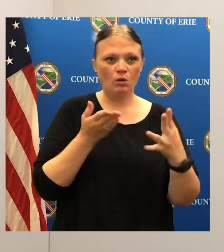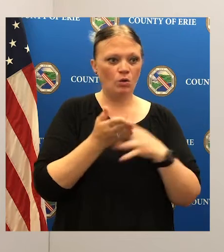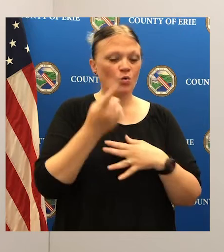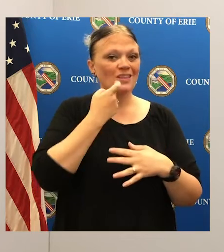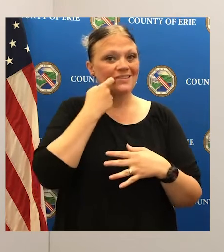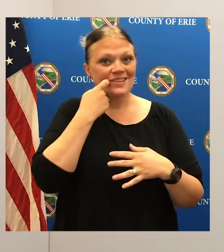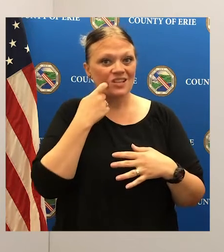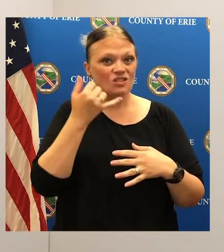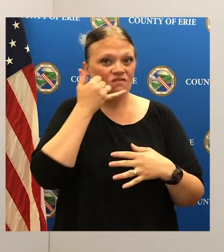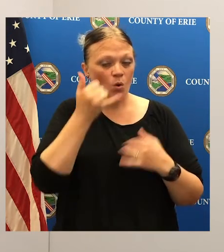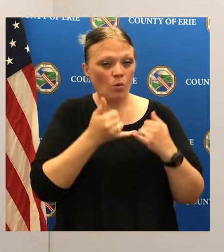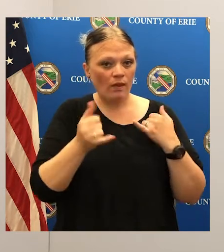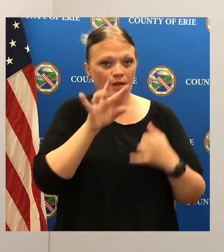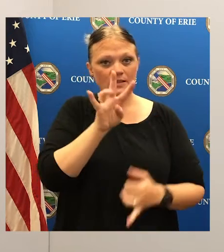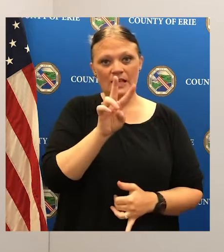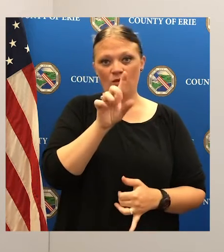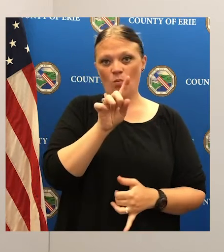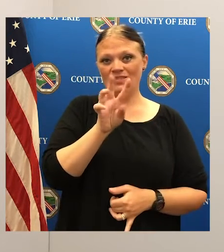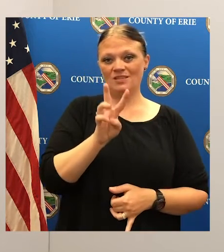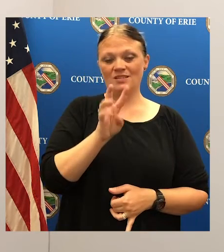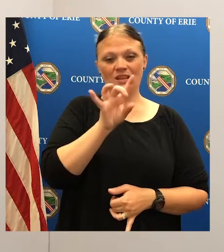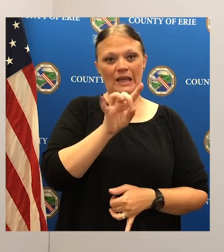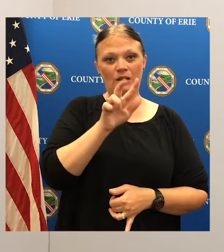department, through our addiction hotline at